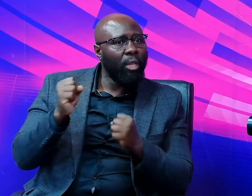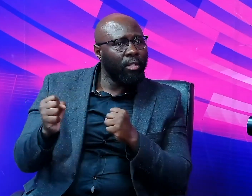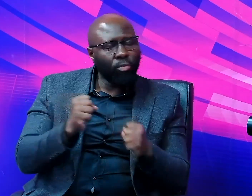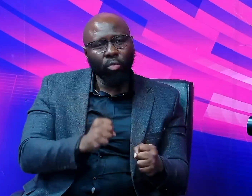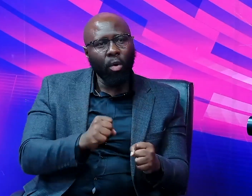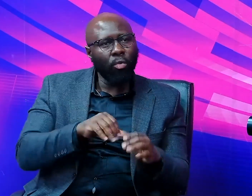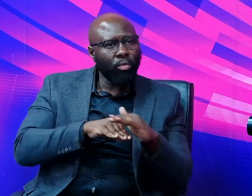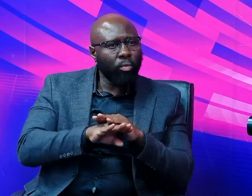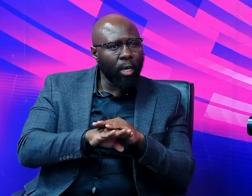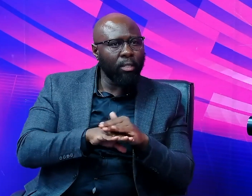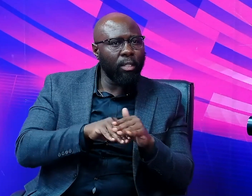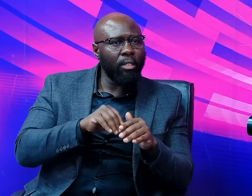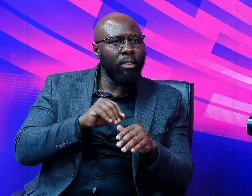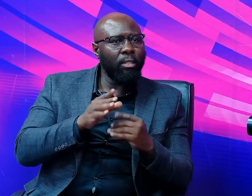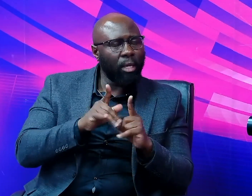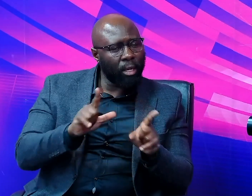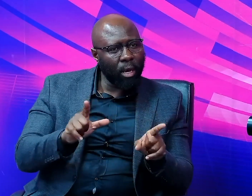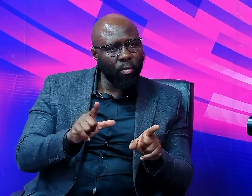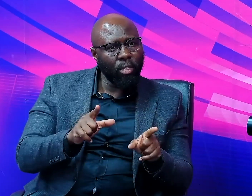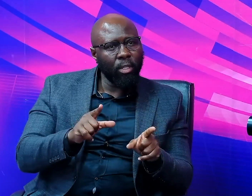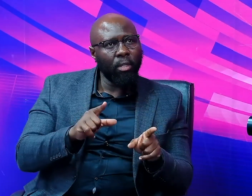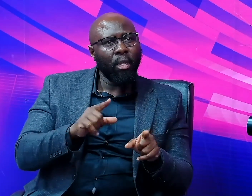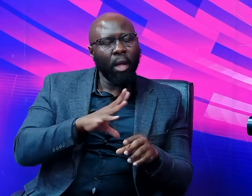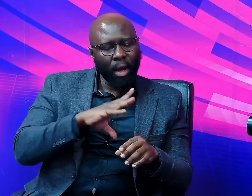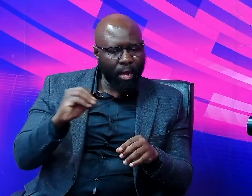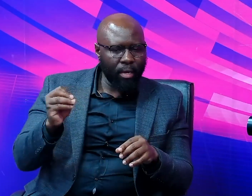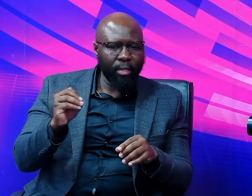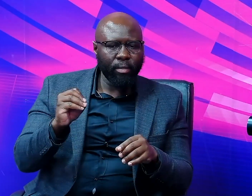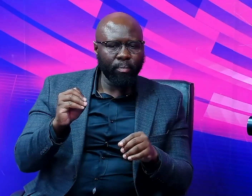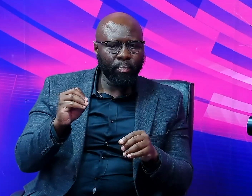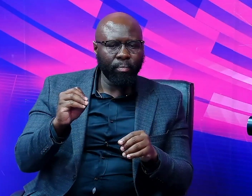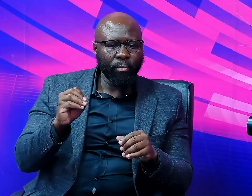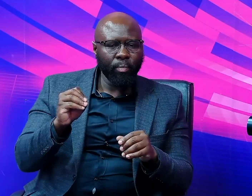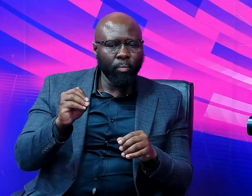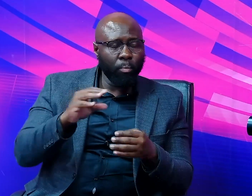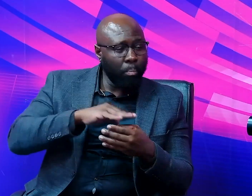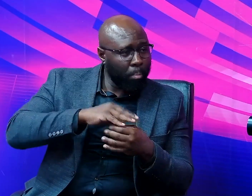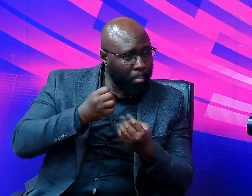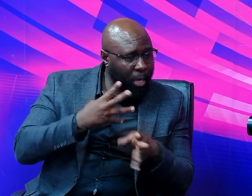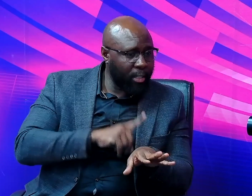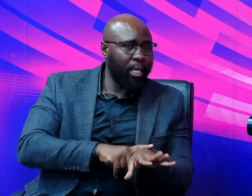maybe the neighbors, they don't have neighbors who are deaf, so they struggle in accessing the language. And